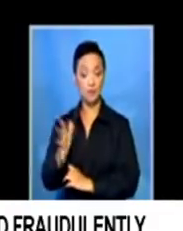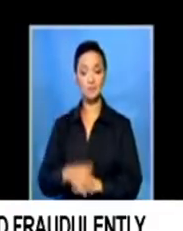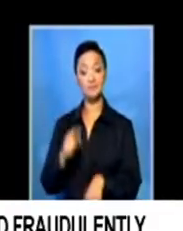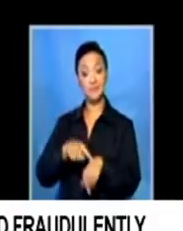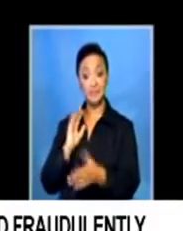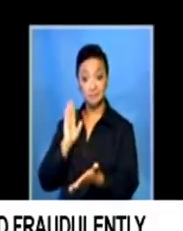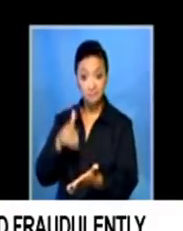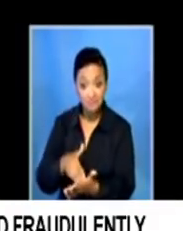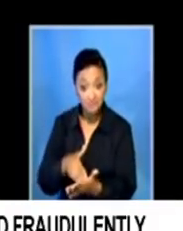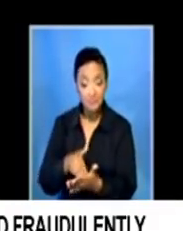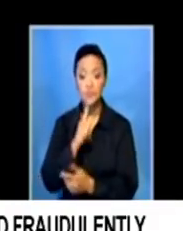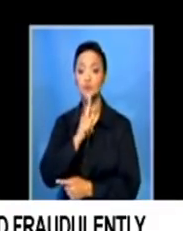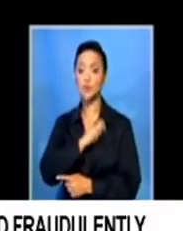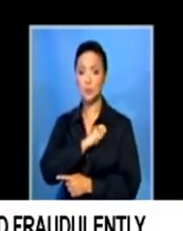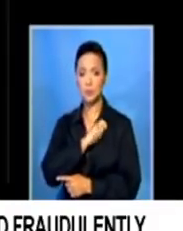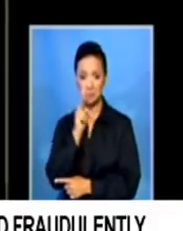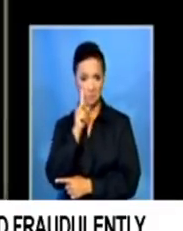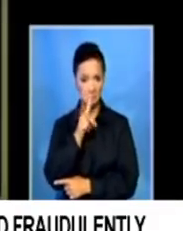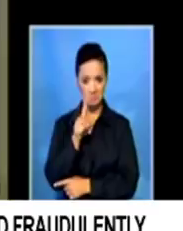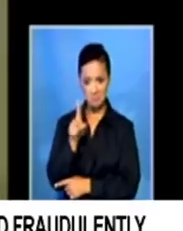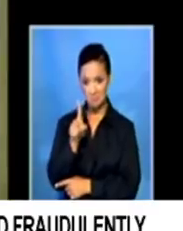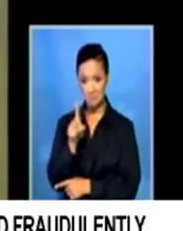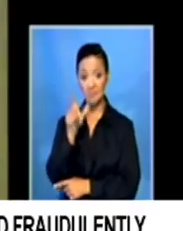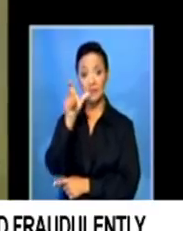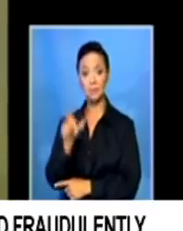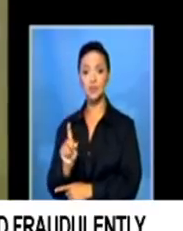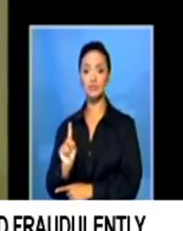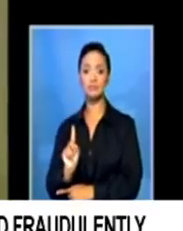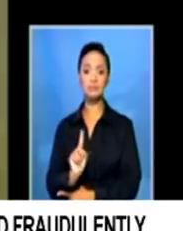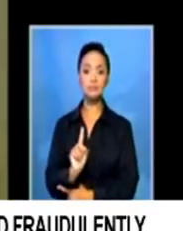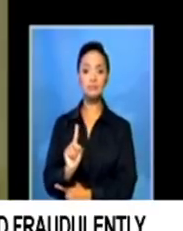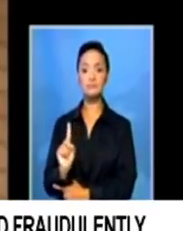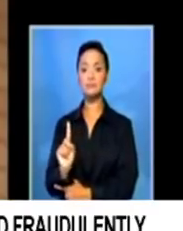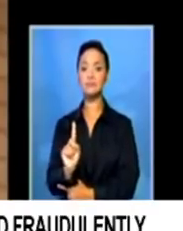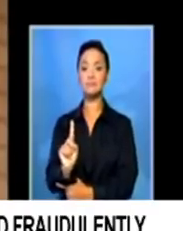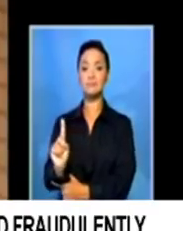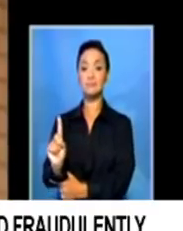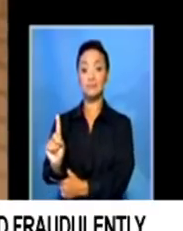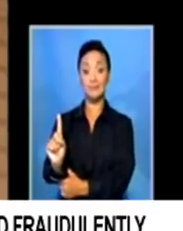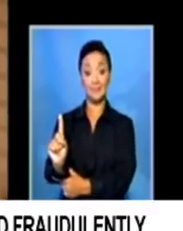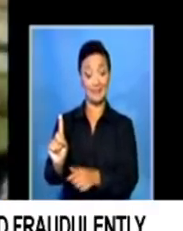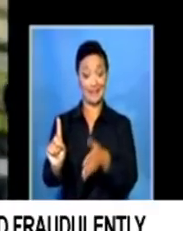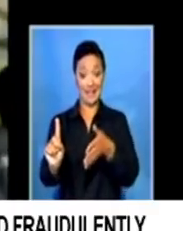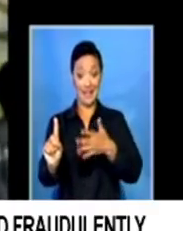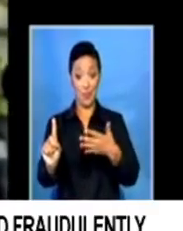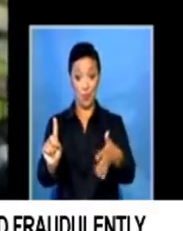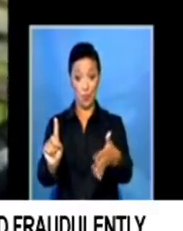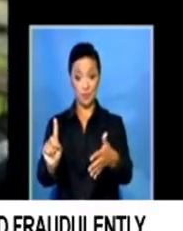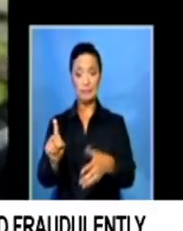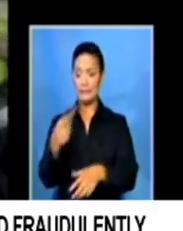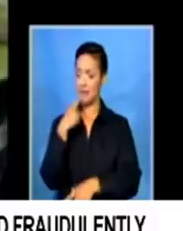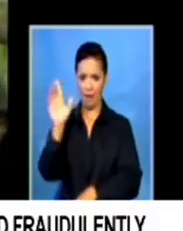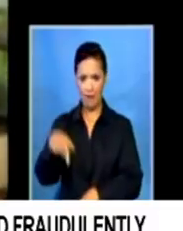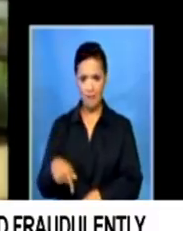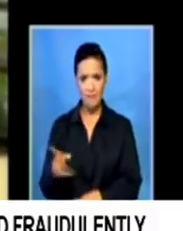when we arrive, we spot the fraudster casually pacing the corridors. Outside, he